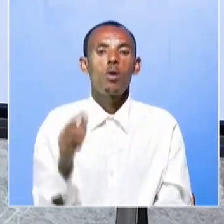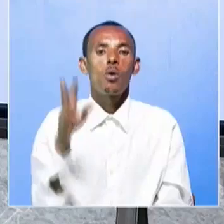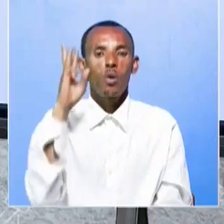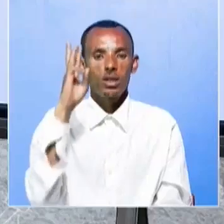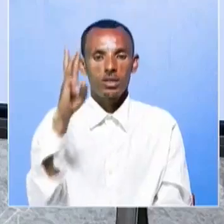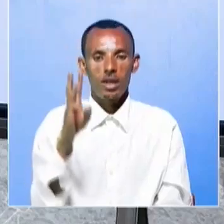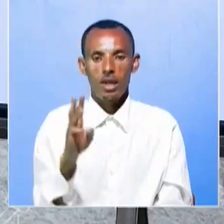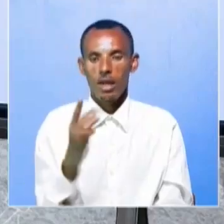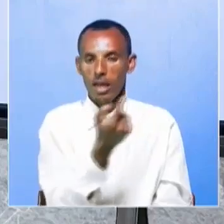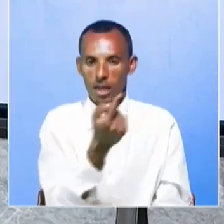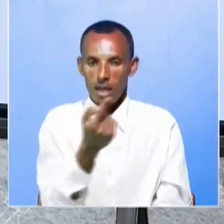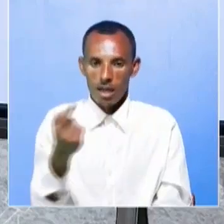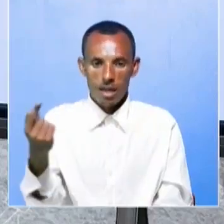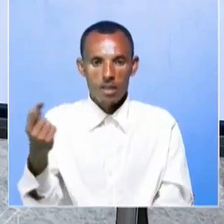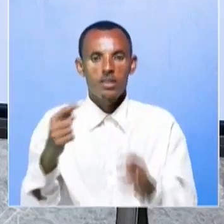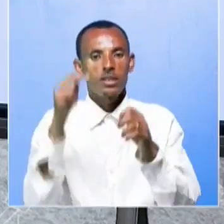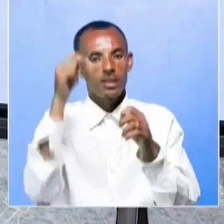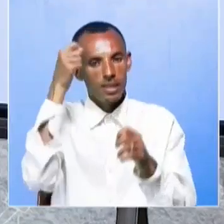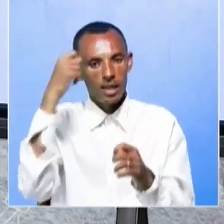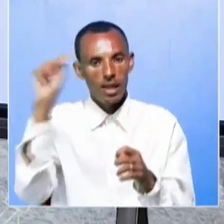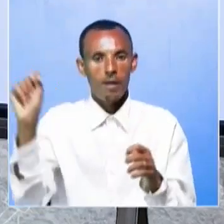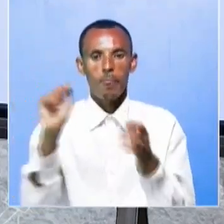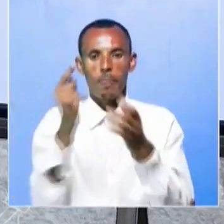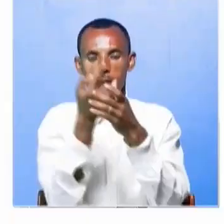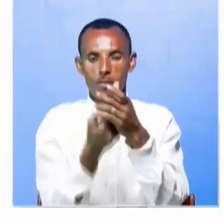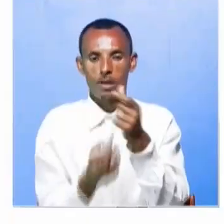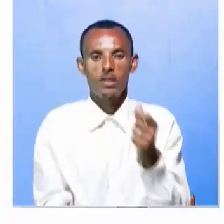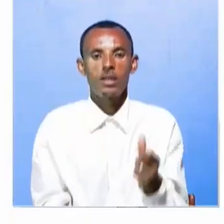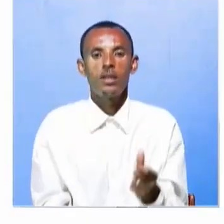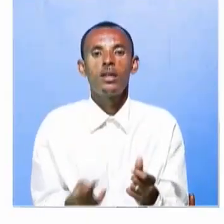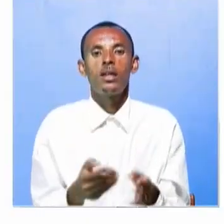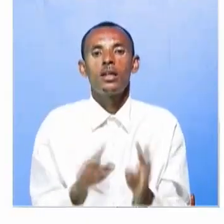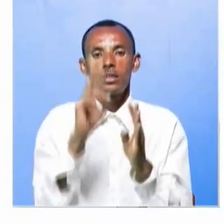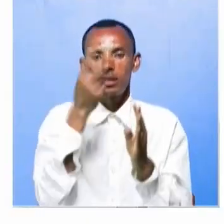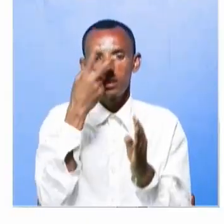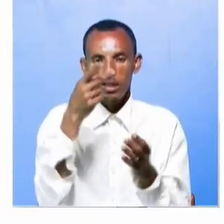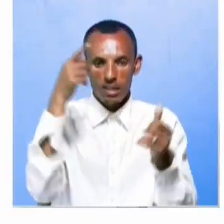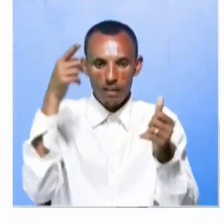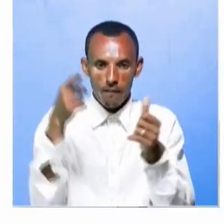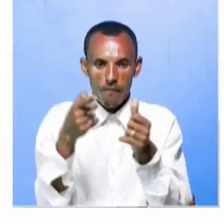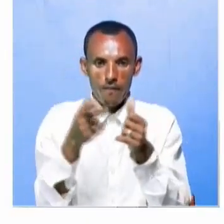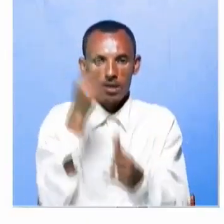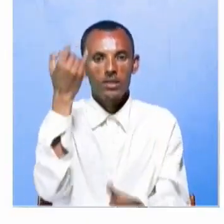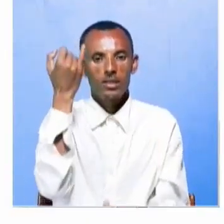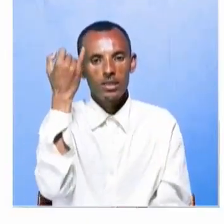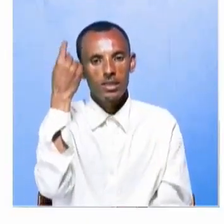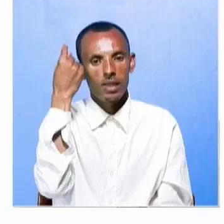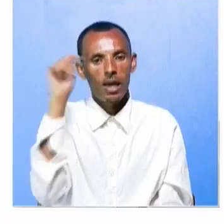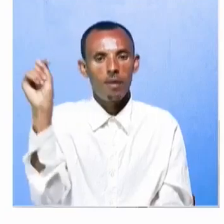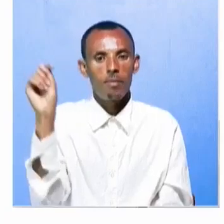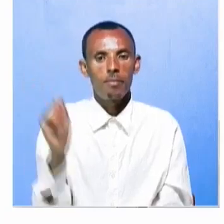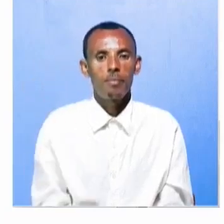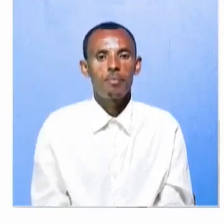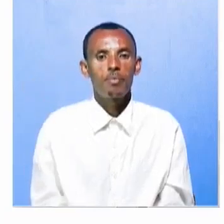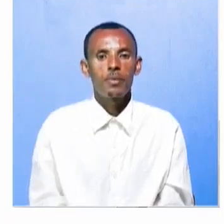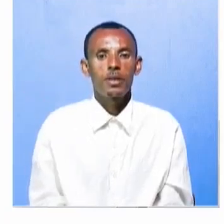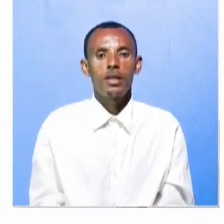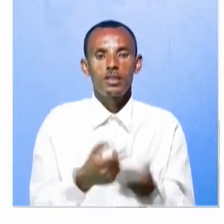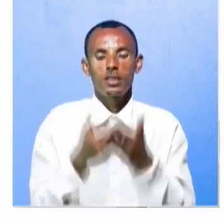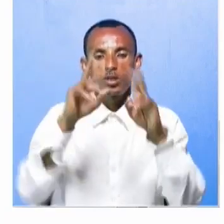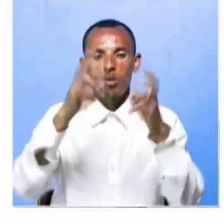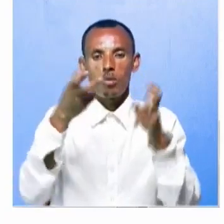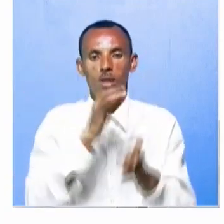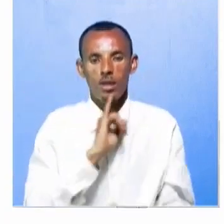see each of these theorems separately. So let us start from the first theorem. Okay, the first theorem under this